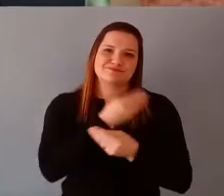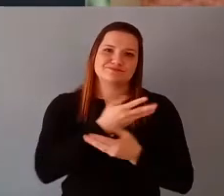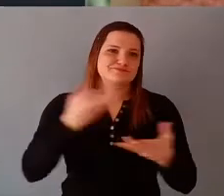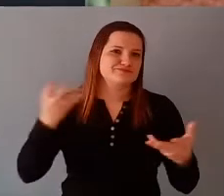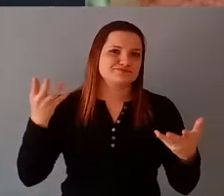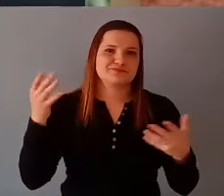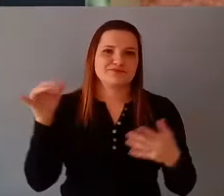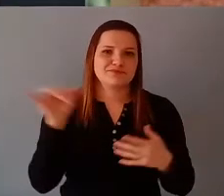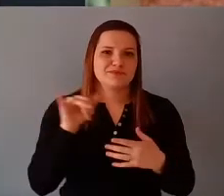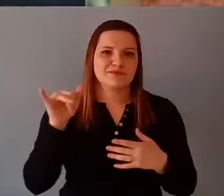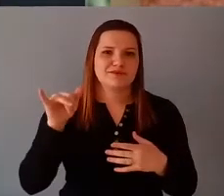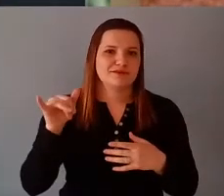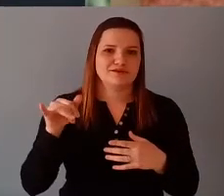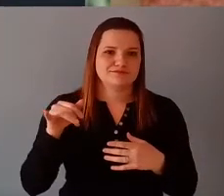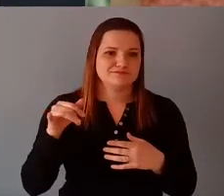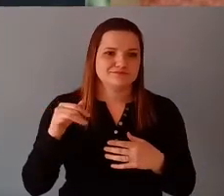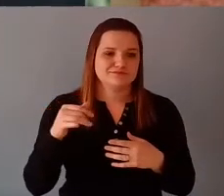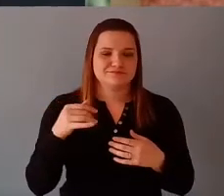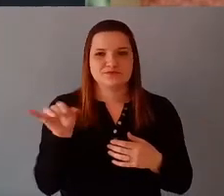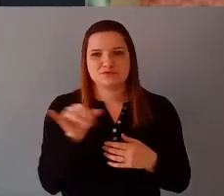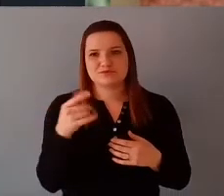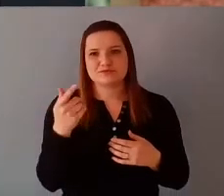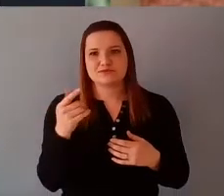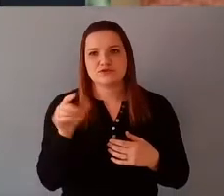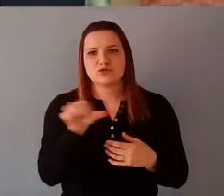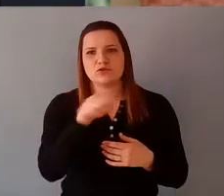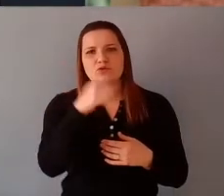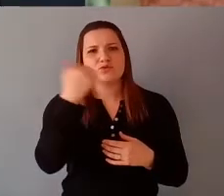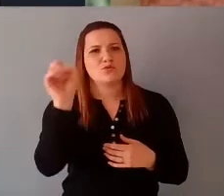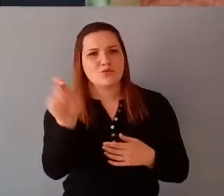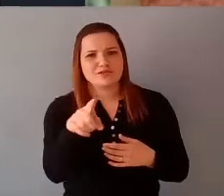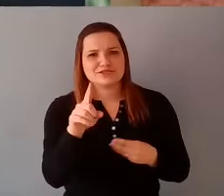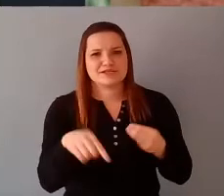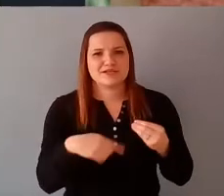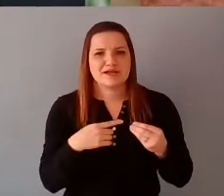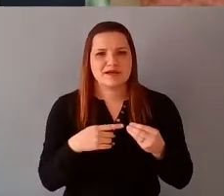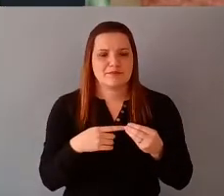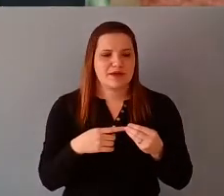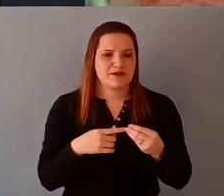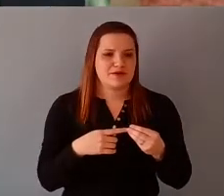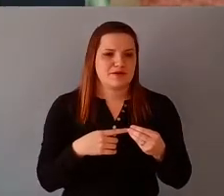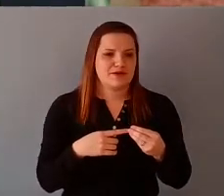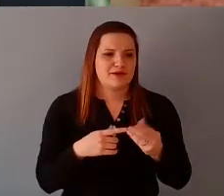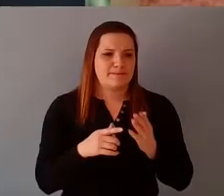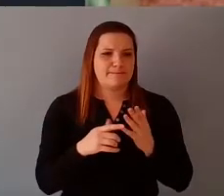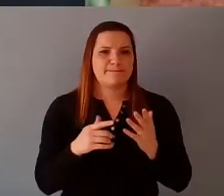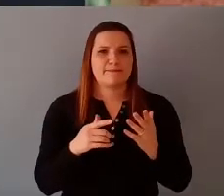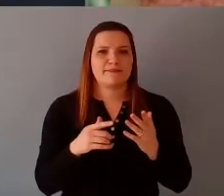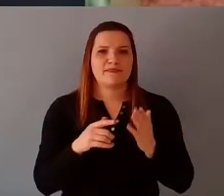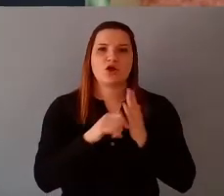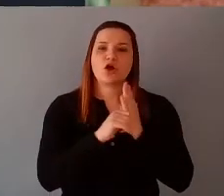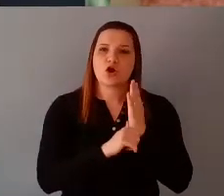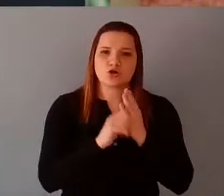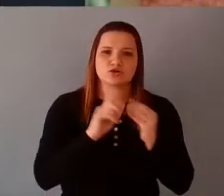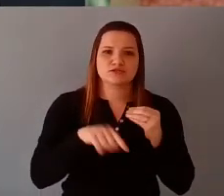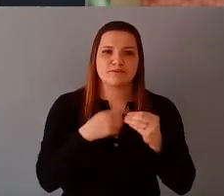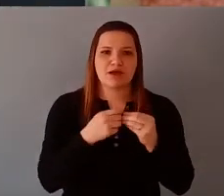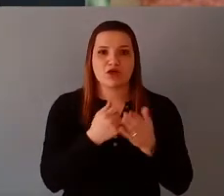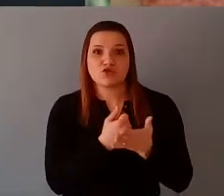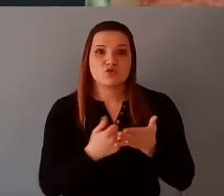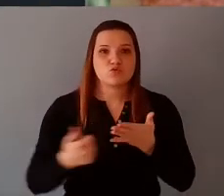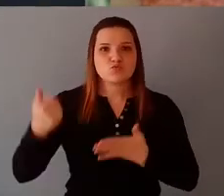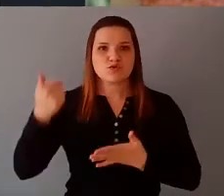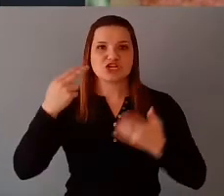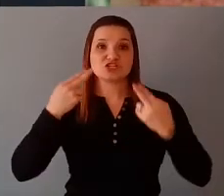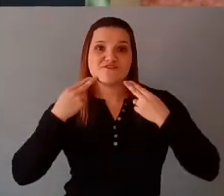coming down the pike somewhere. And then there was also a question about there are articles about the rich and